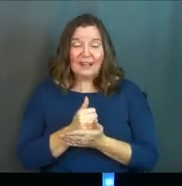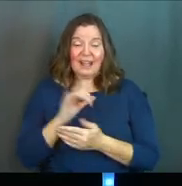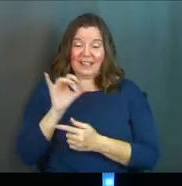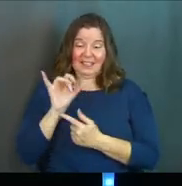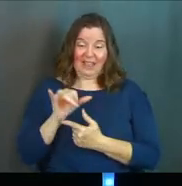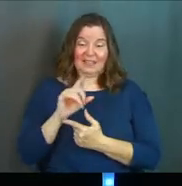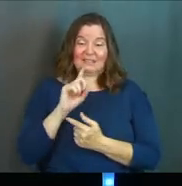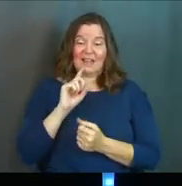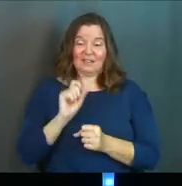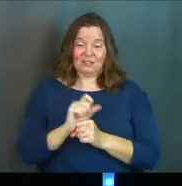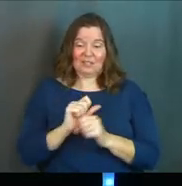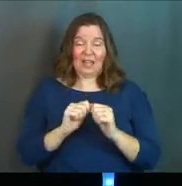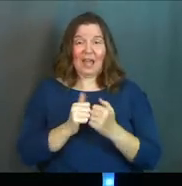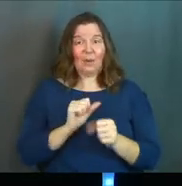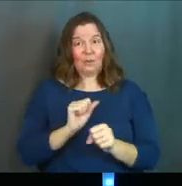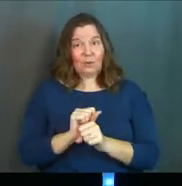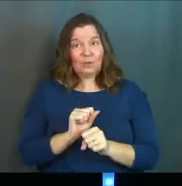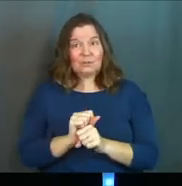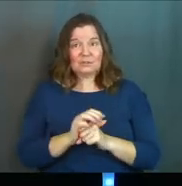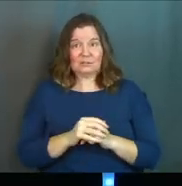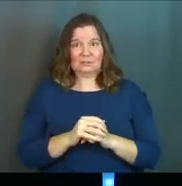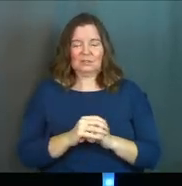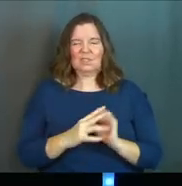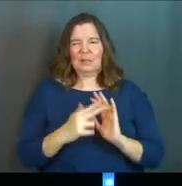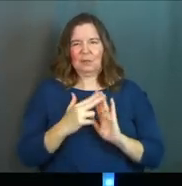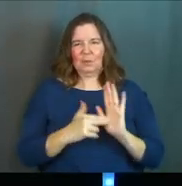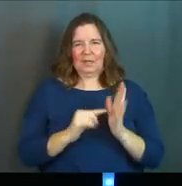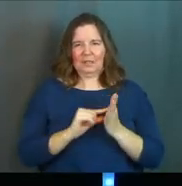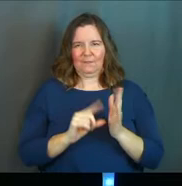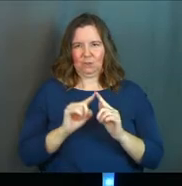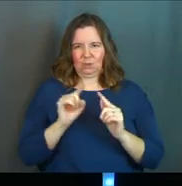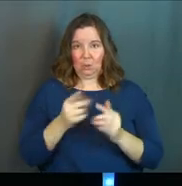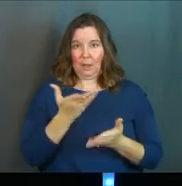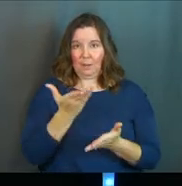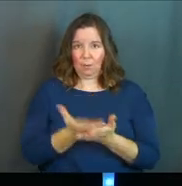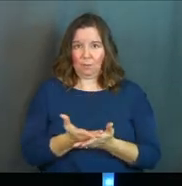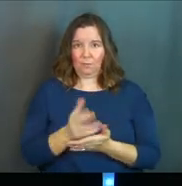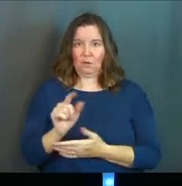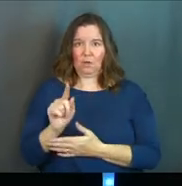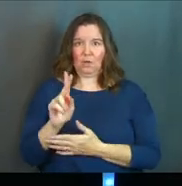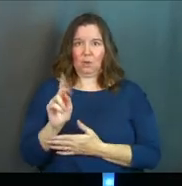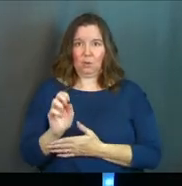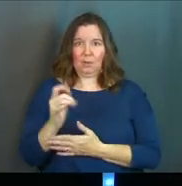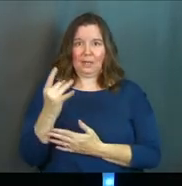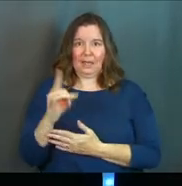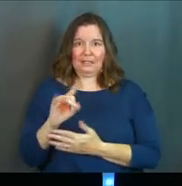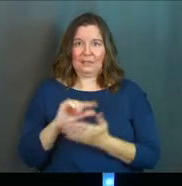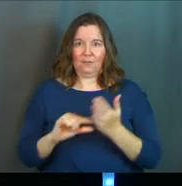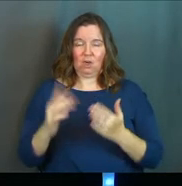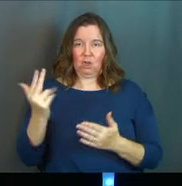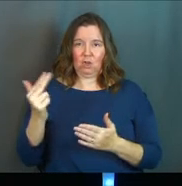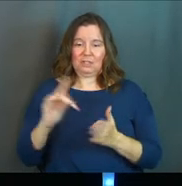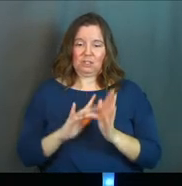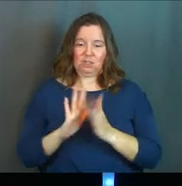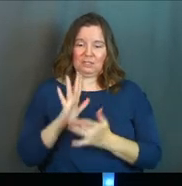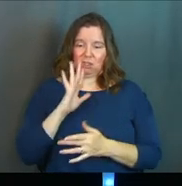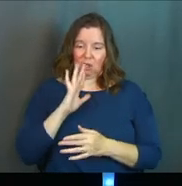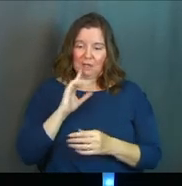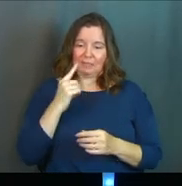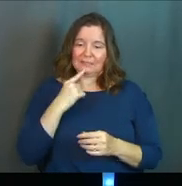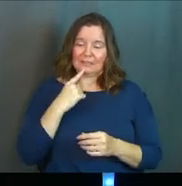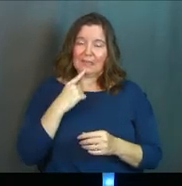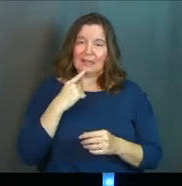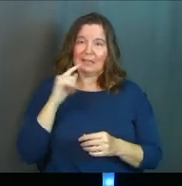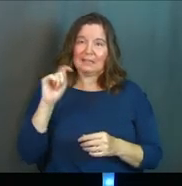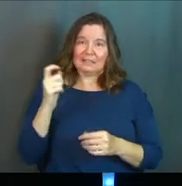Like, that's actually how it works. So let me read this verse to you and prove it to you. Luke 18, verse 13. This is Jesus talking. He